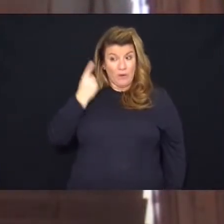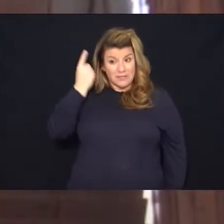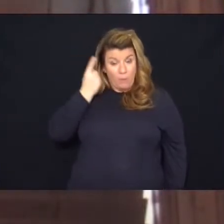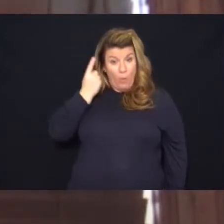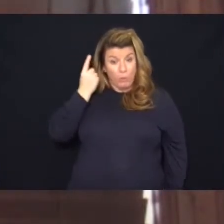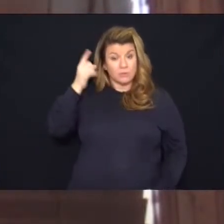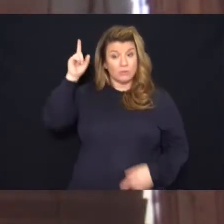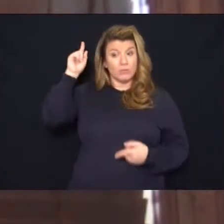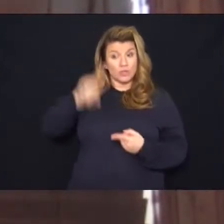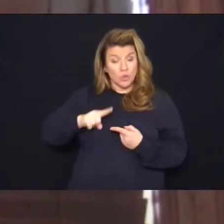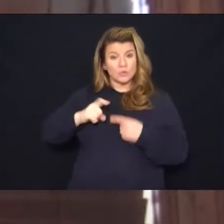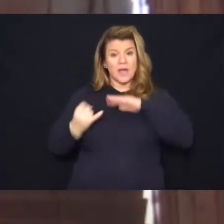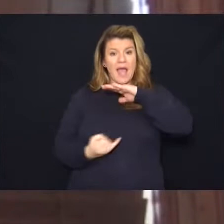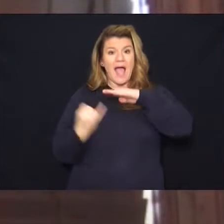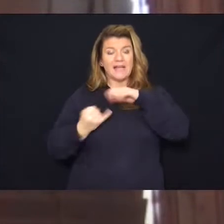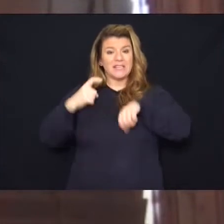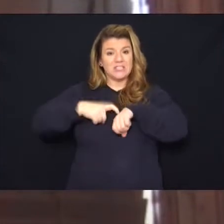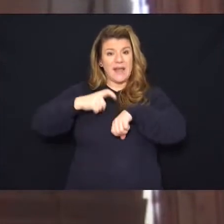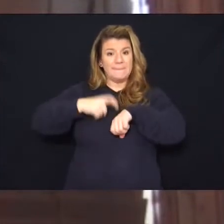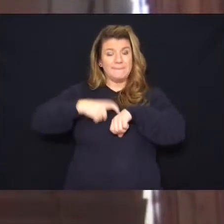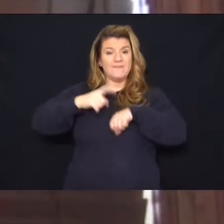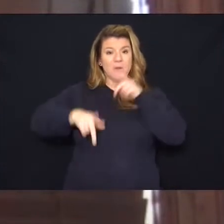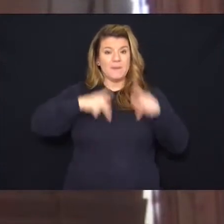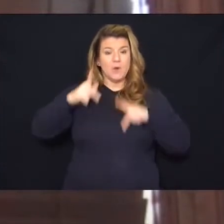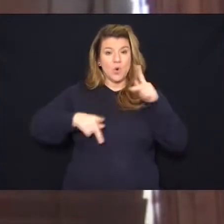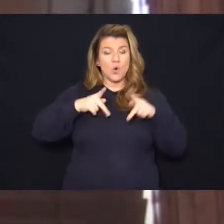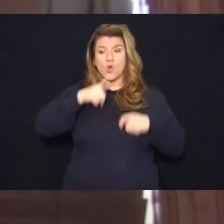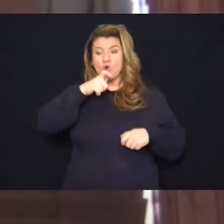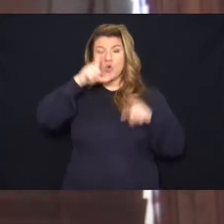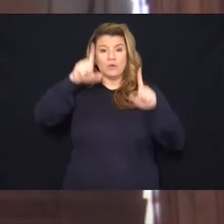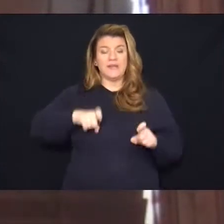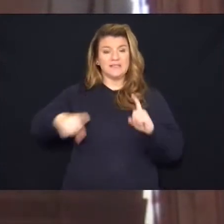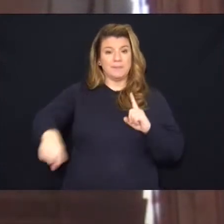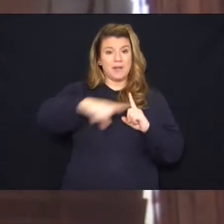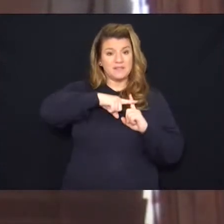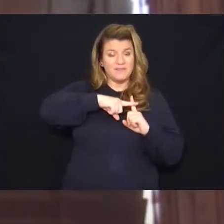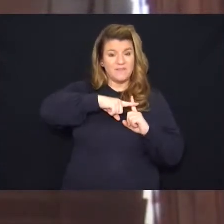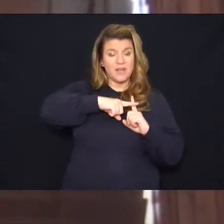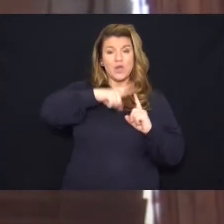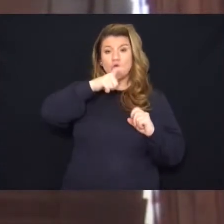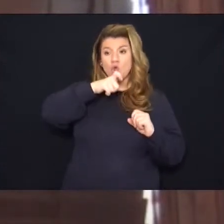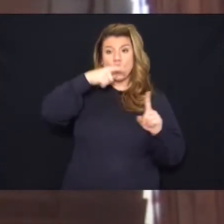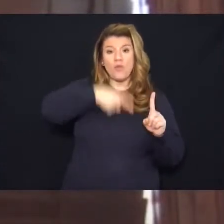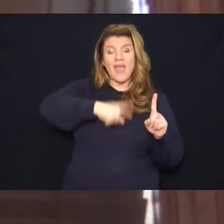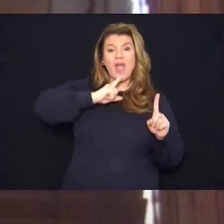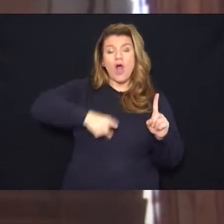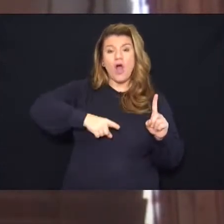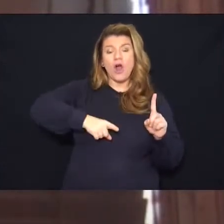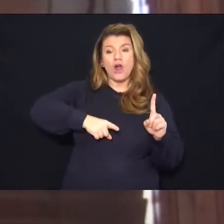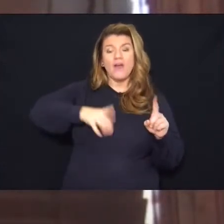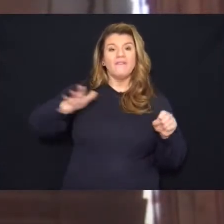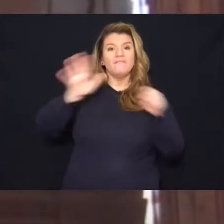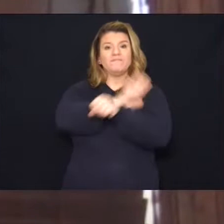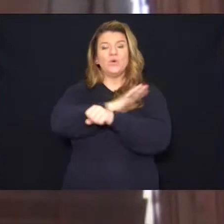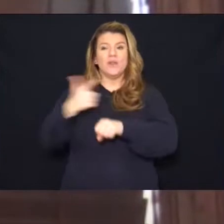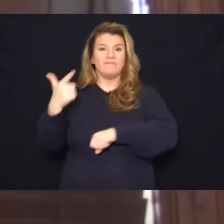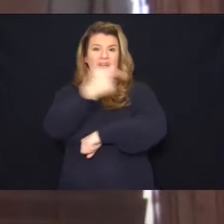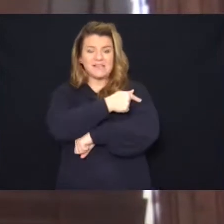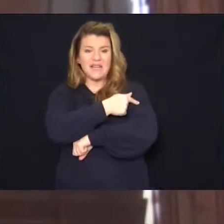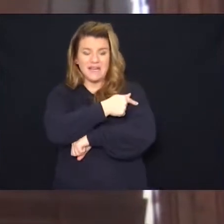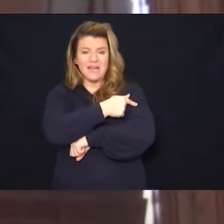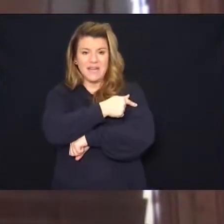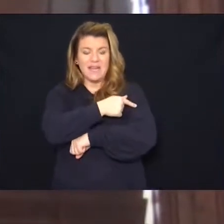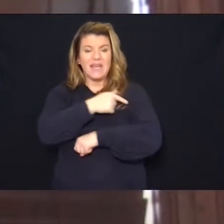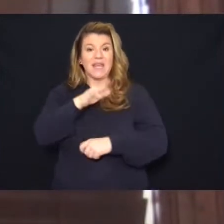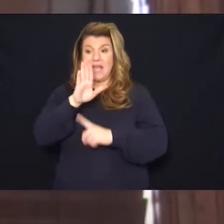the isolation time for people who tested positive, who are fully vaccinated